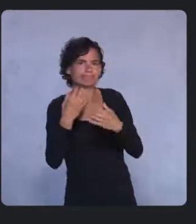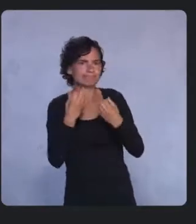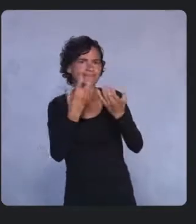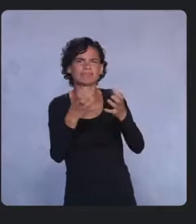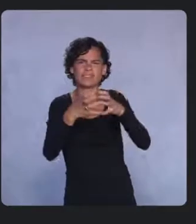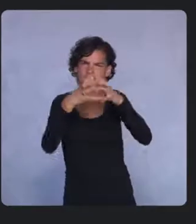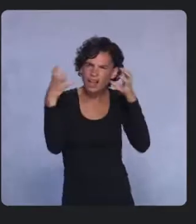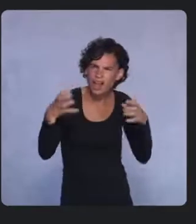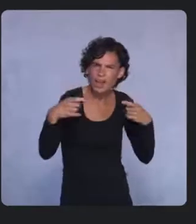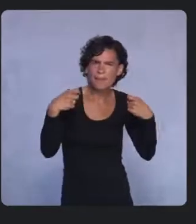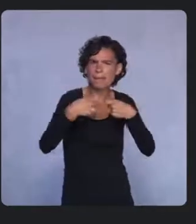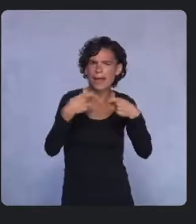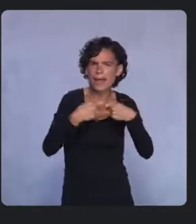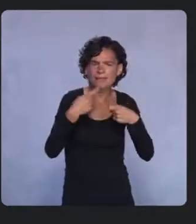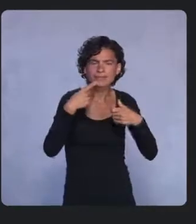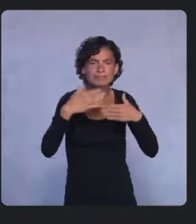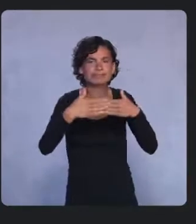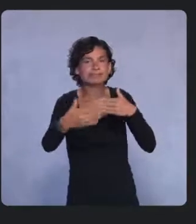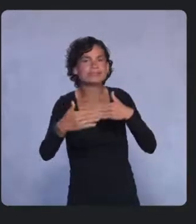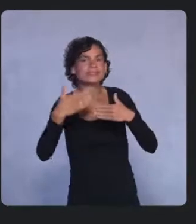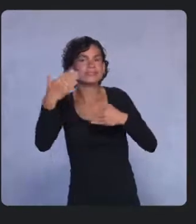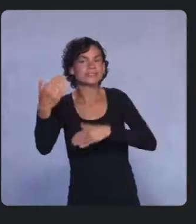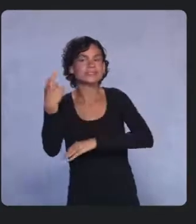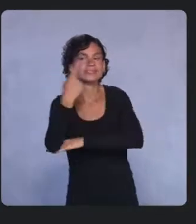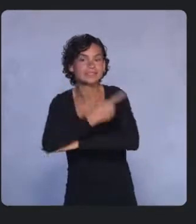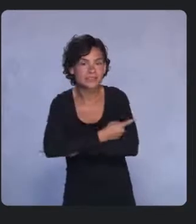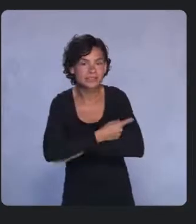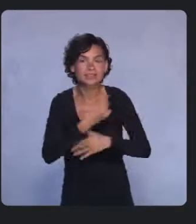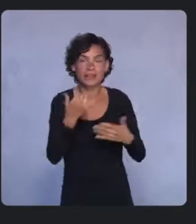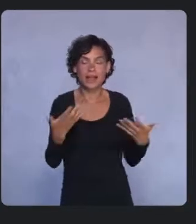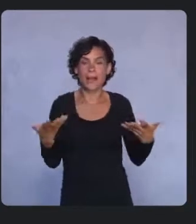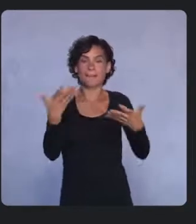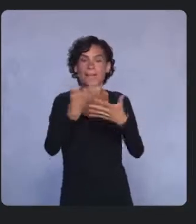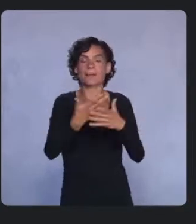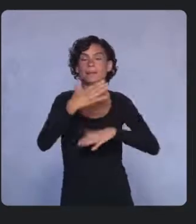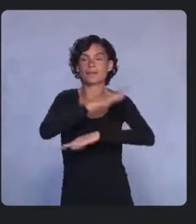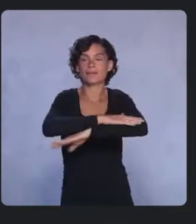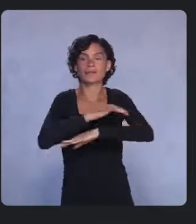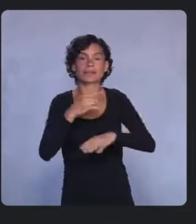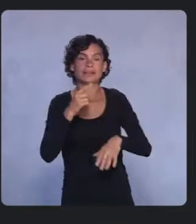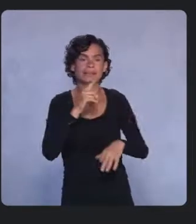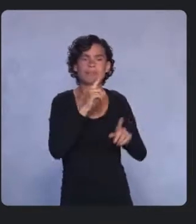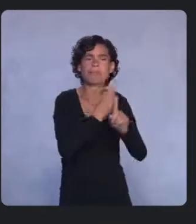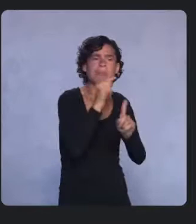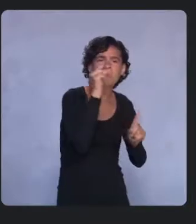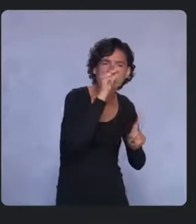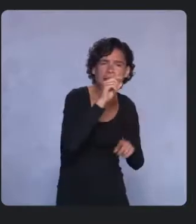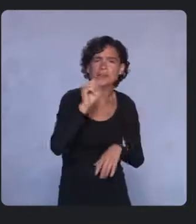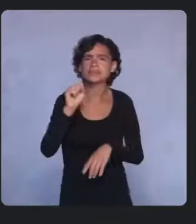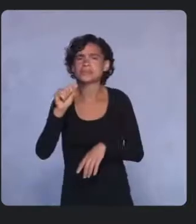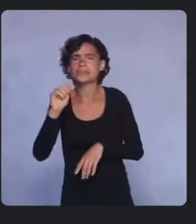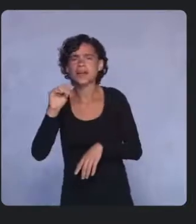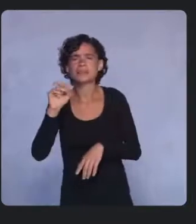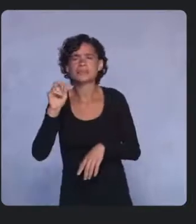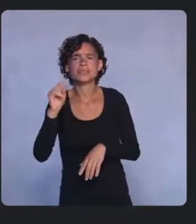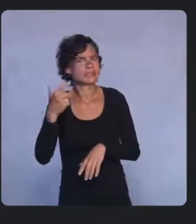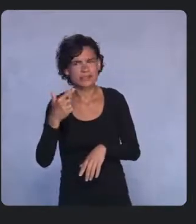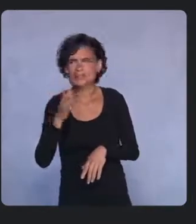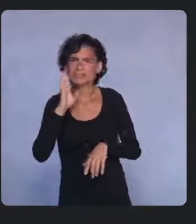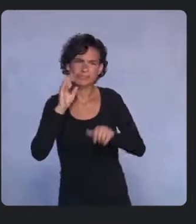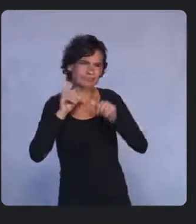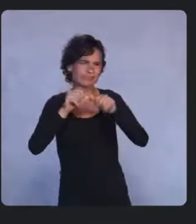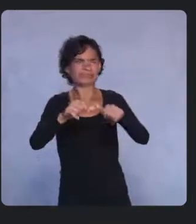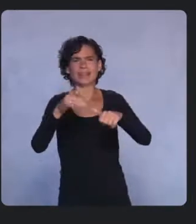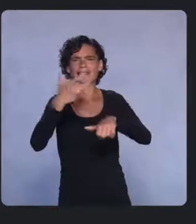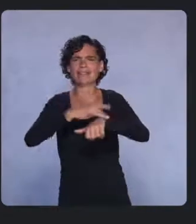next day. This combined platform isn't just for Google and Samsung. It will continue to be available for all